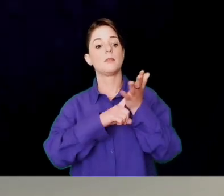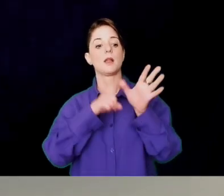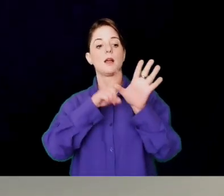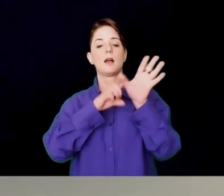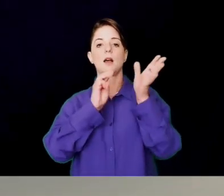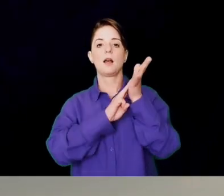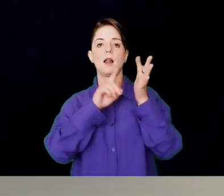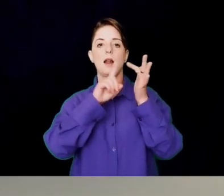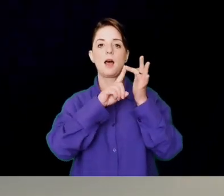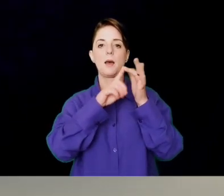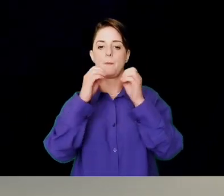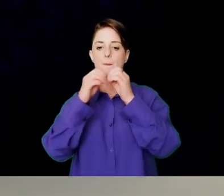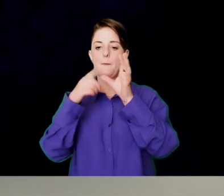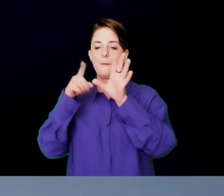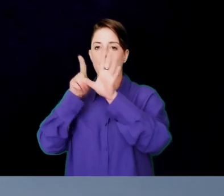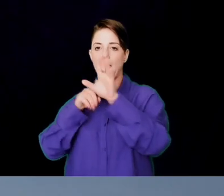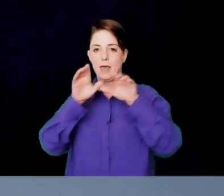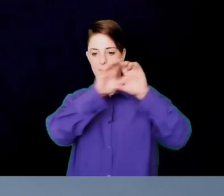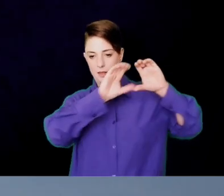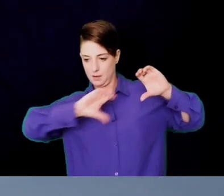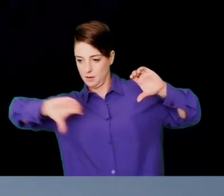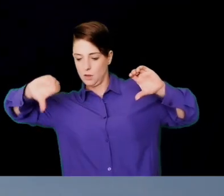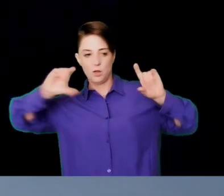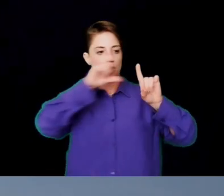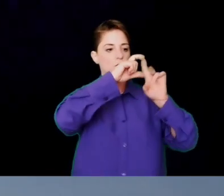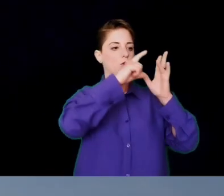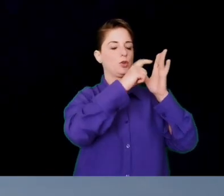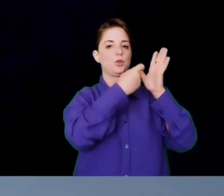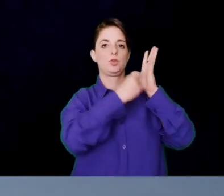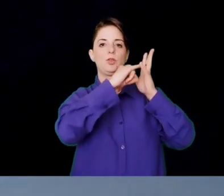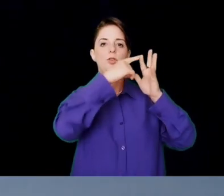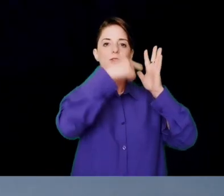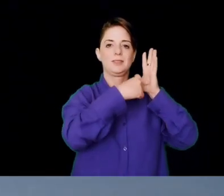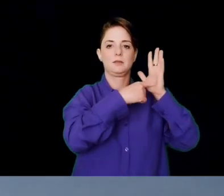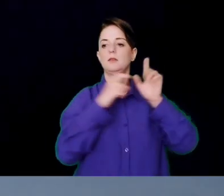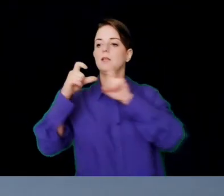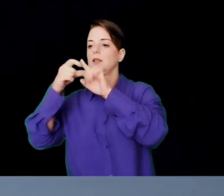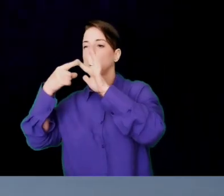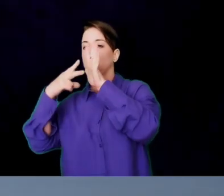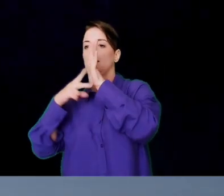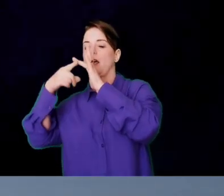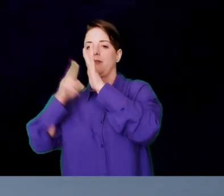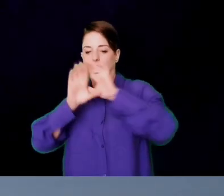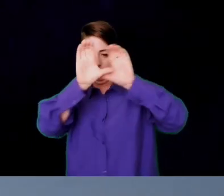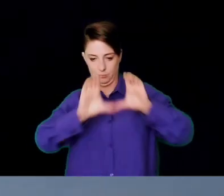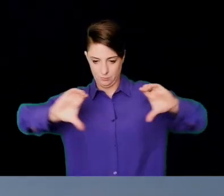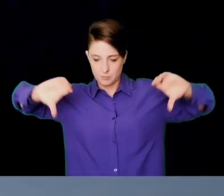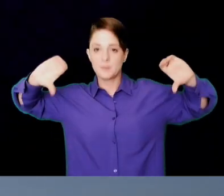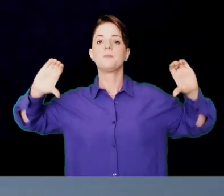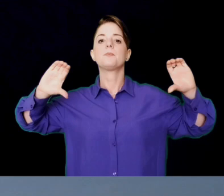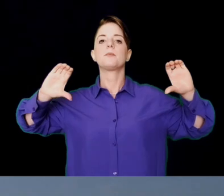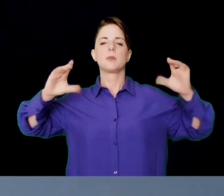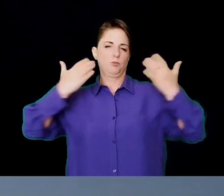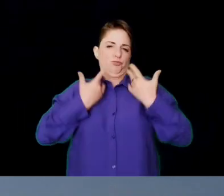Lyme Bay, stretching from Dorset to Devon on the Jurassic coast, held great riches under the water, as the